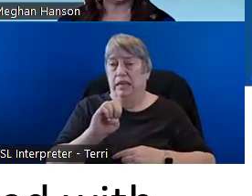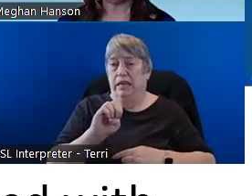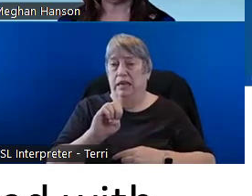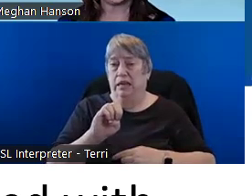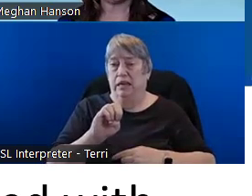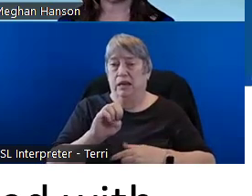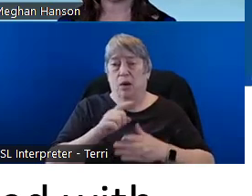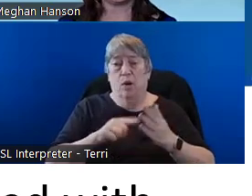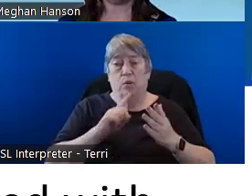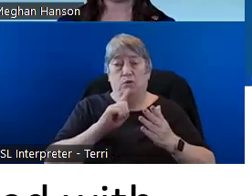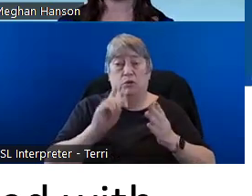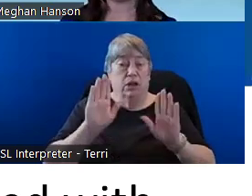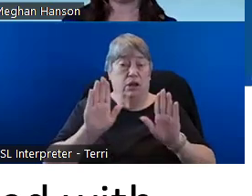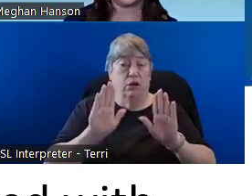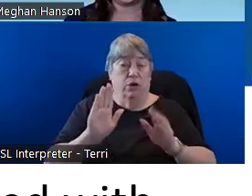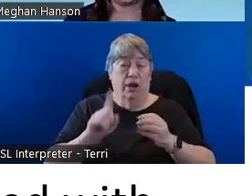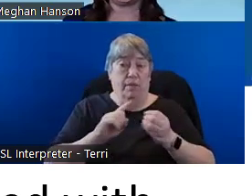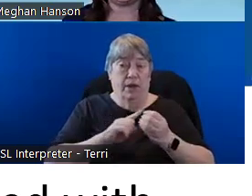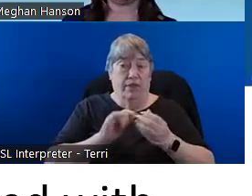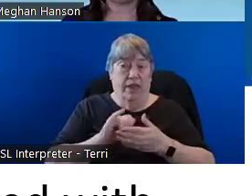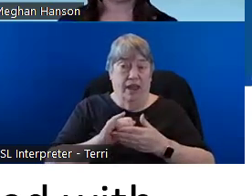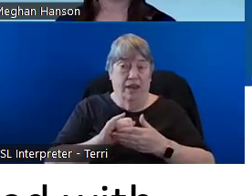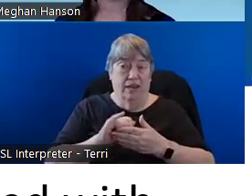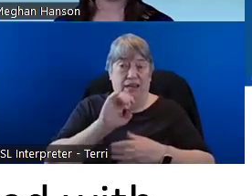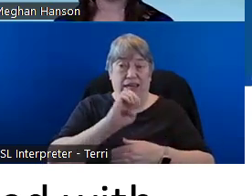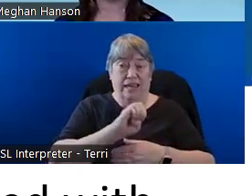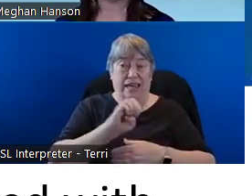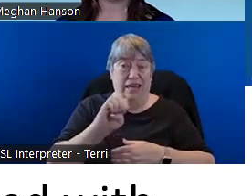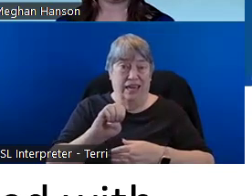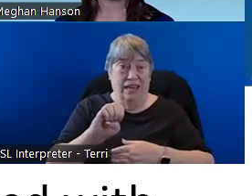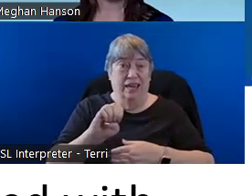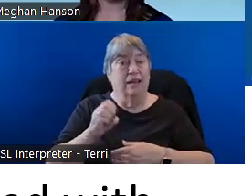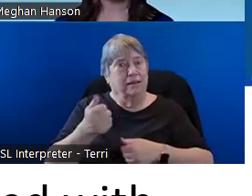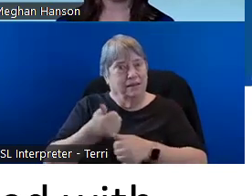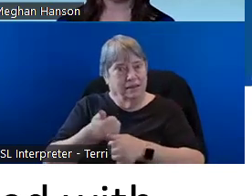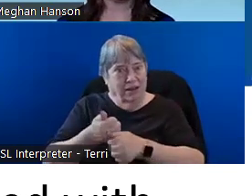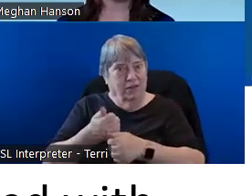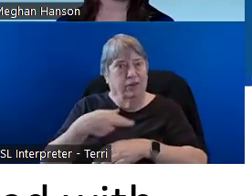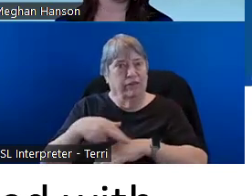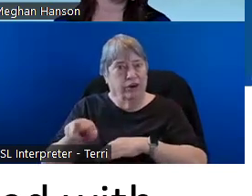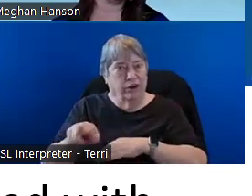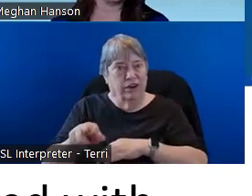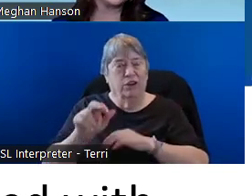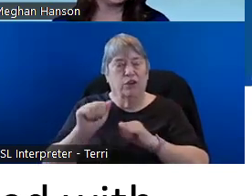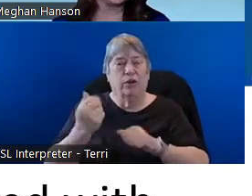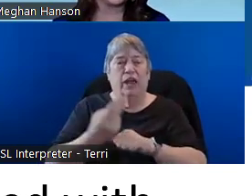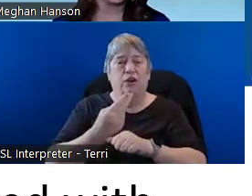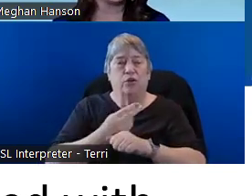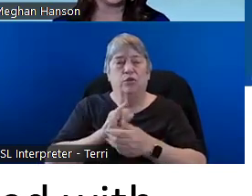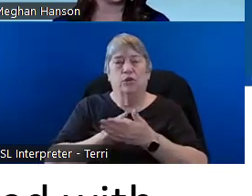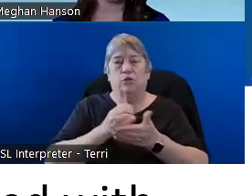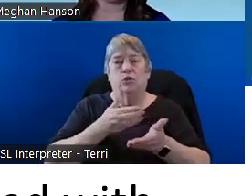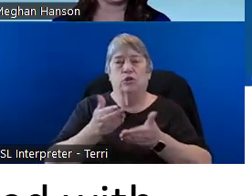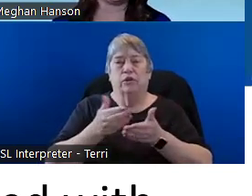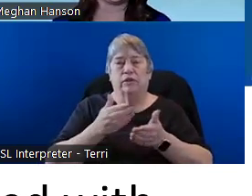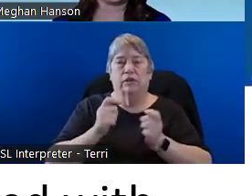was really great about that is extended employment allows for that self-referral. You can access those services much more quickly than you can access